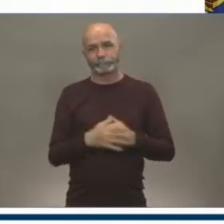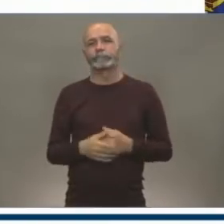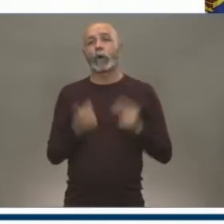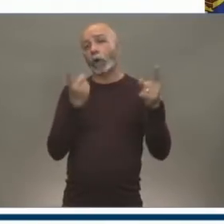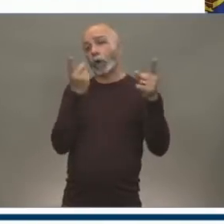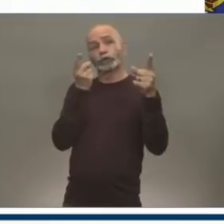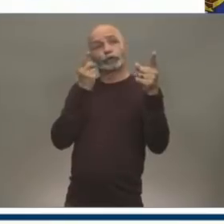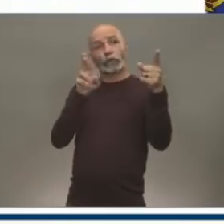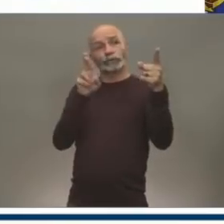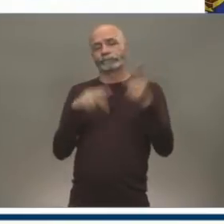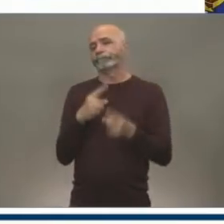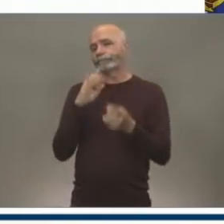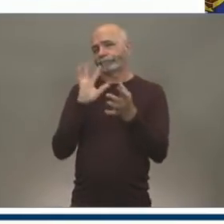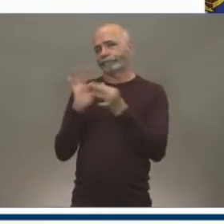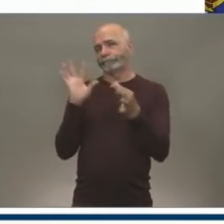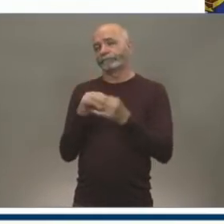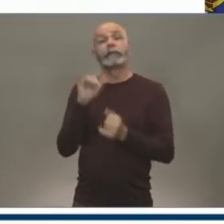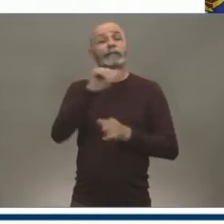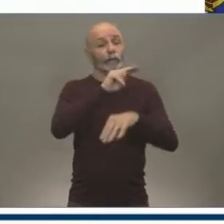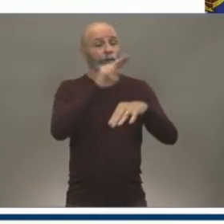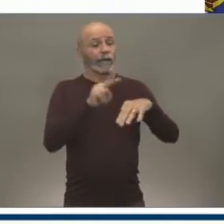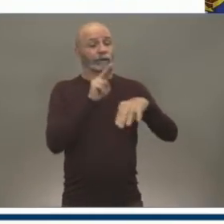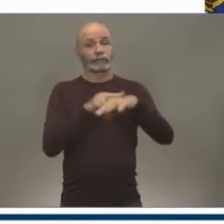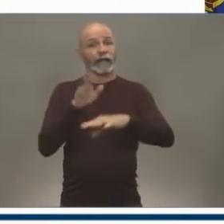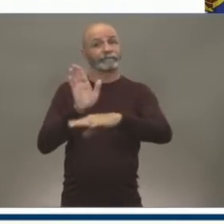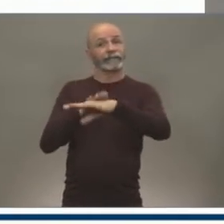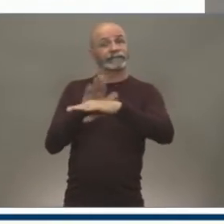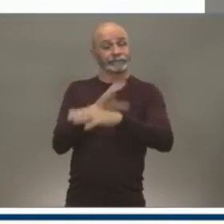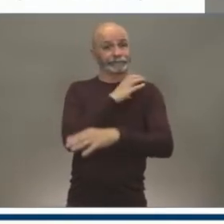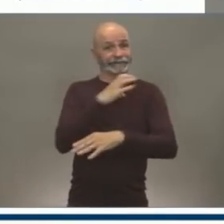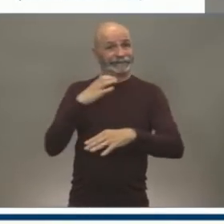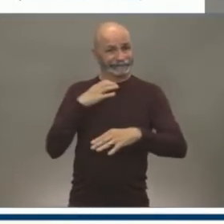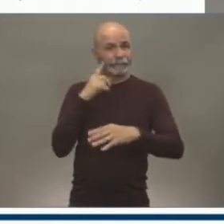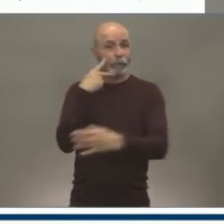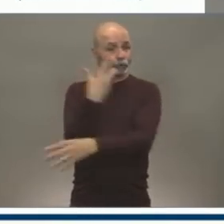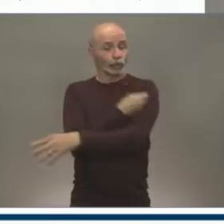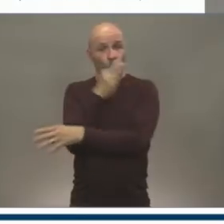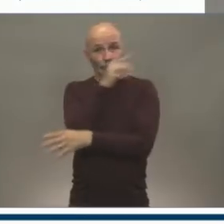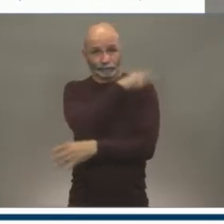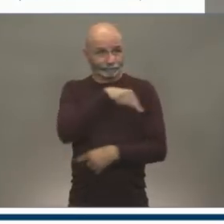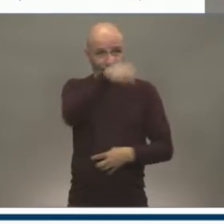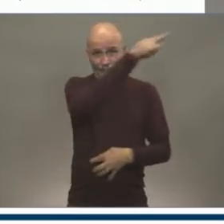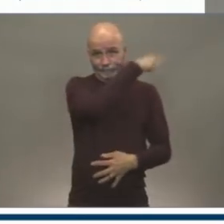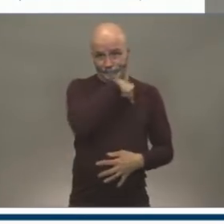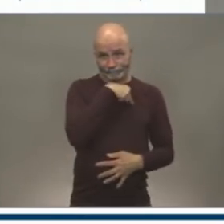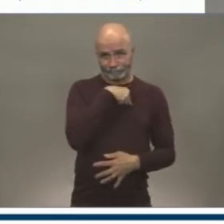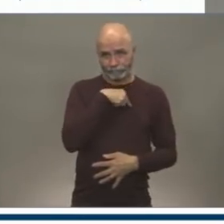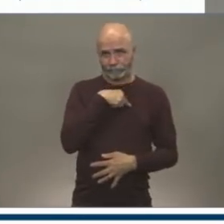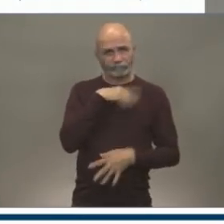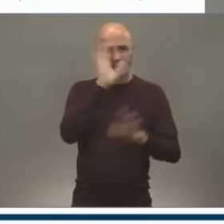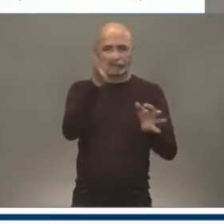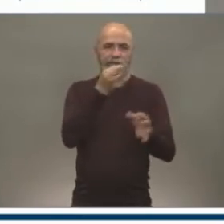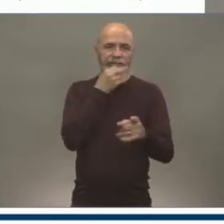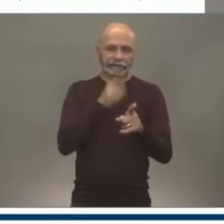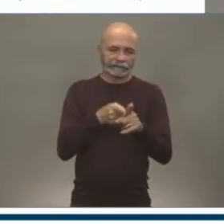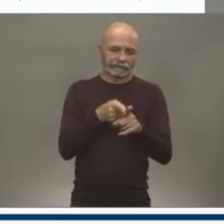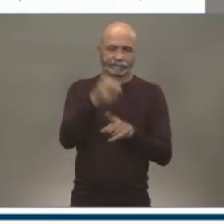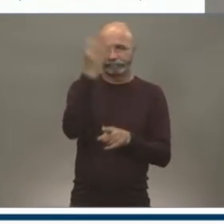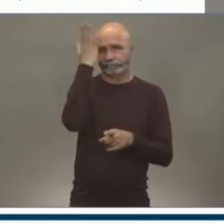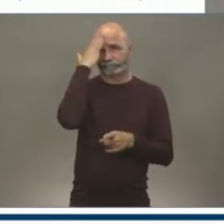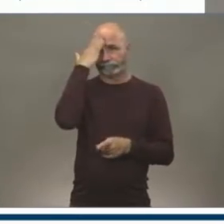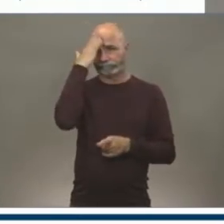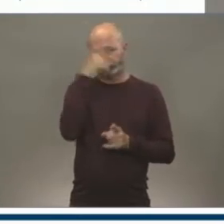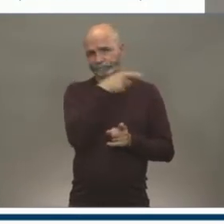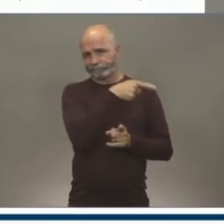Committee on Immunization, who is a long-standing body, vaccine experts, a range of expertise.